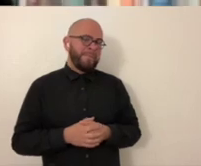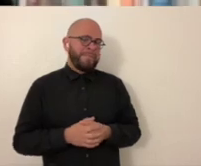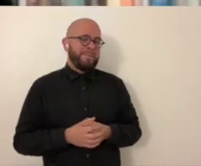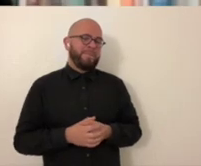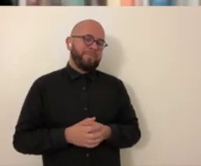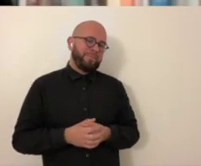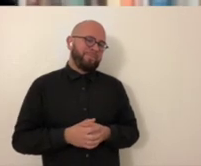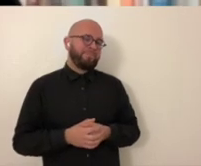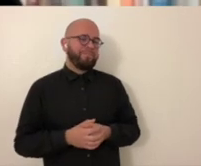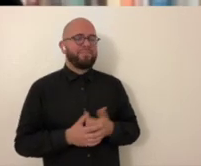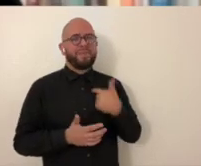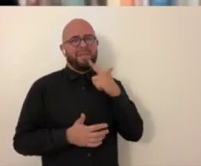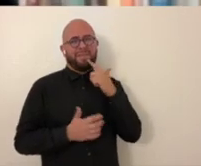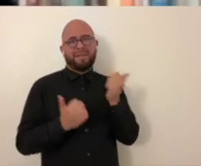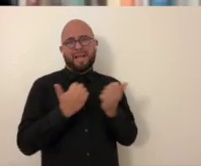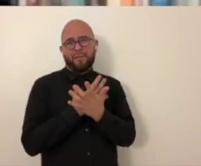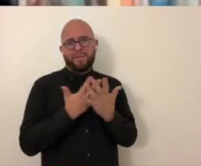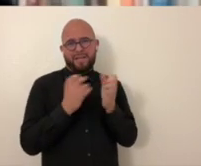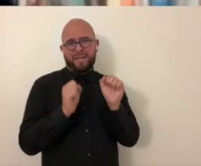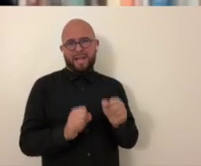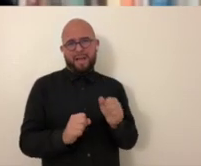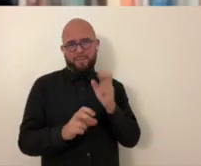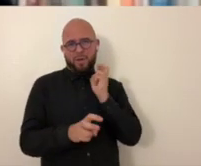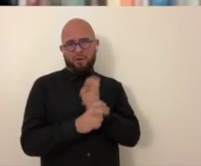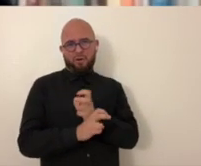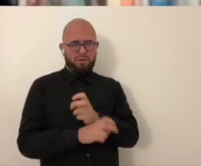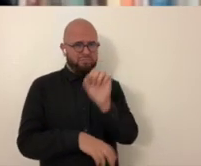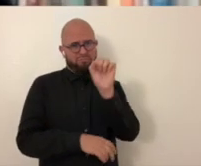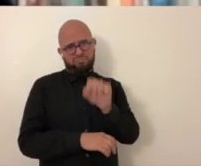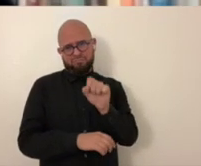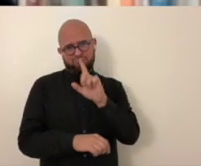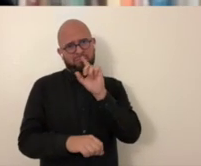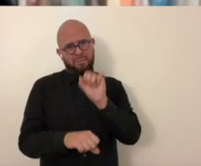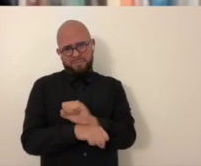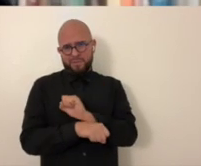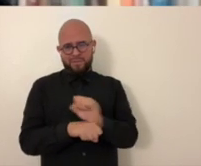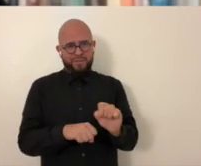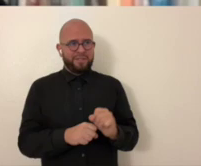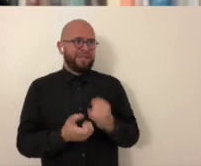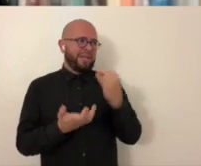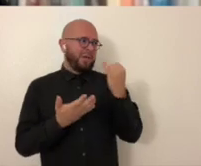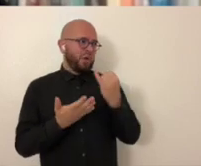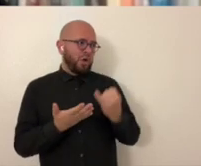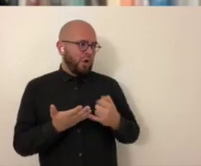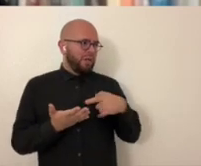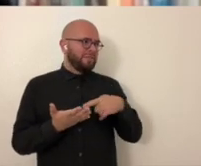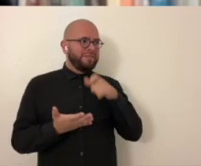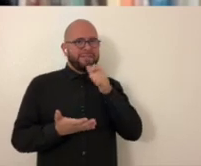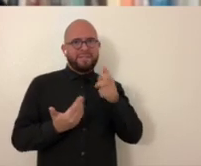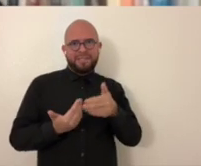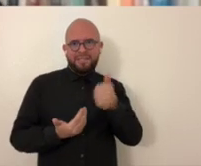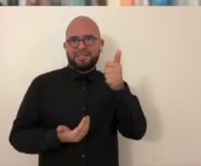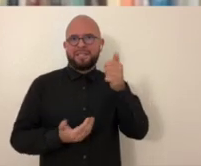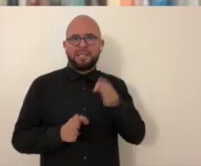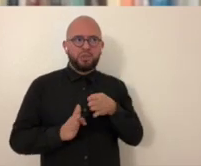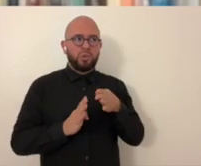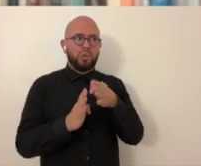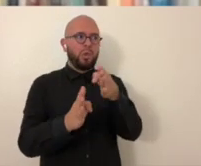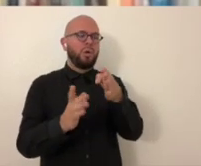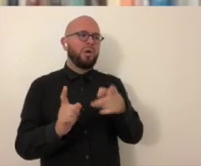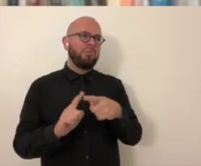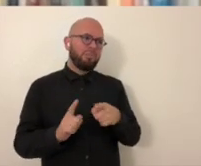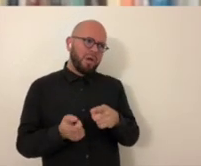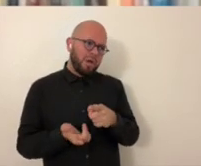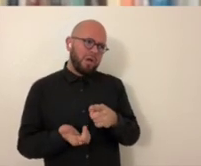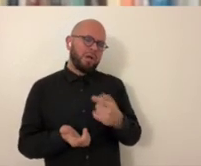That's pretty cool. I mean, I think everything can be difficult. Absolutely. And art's